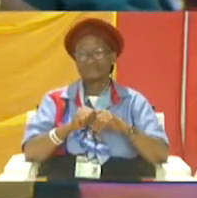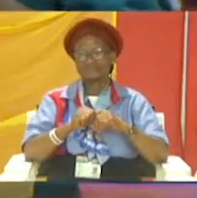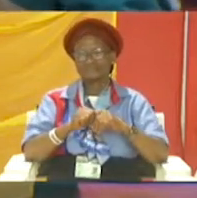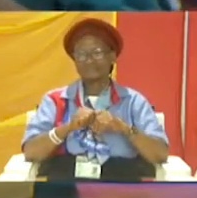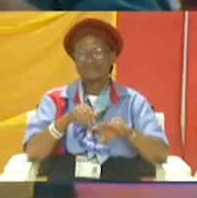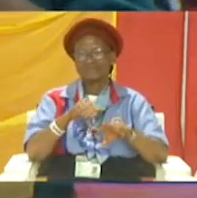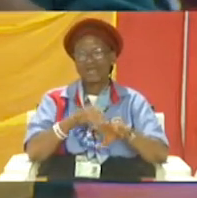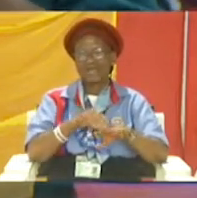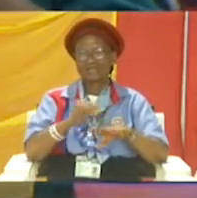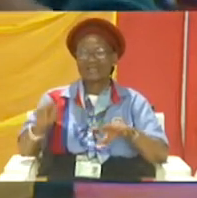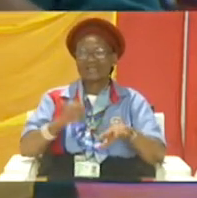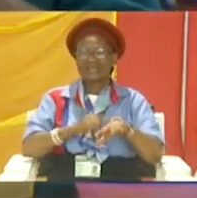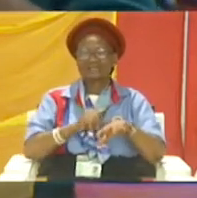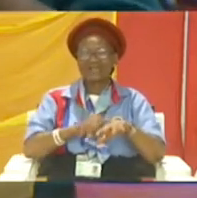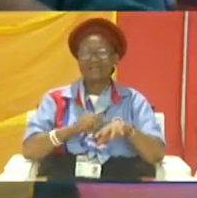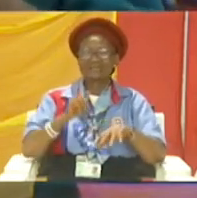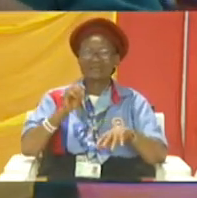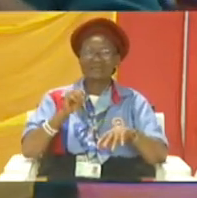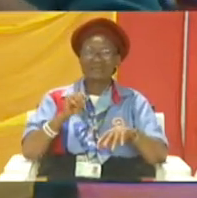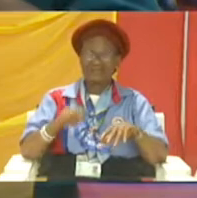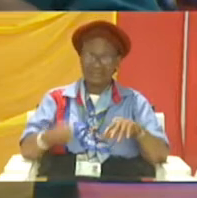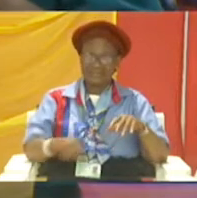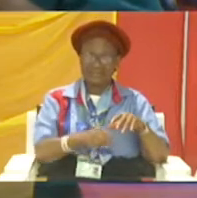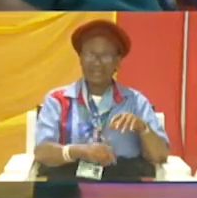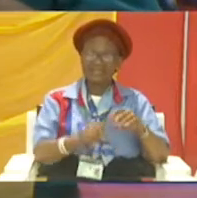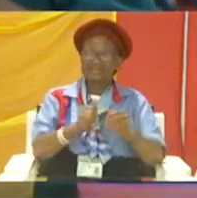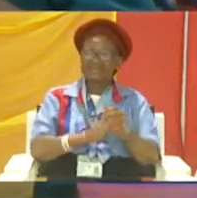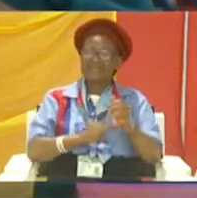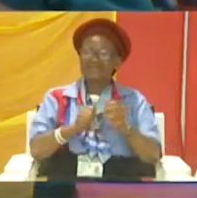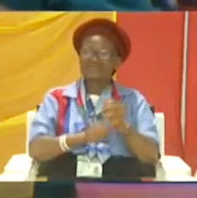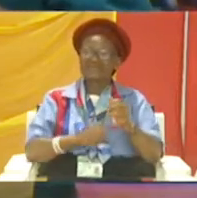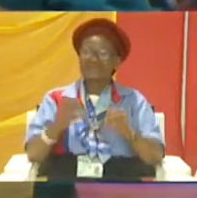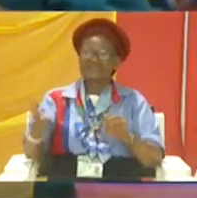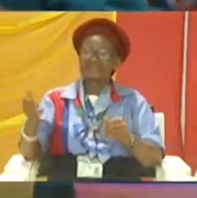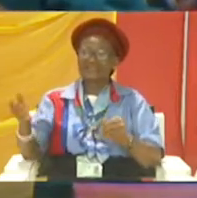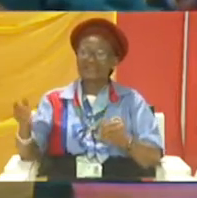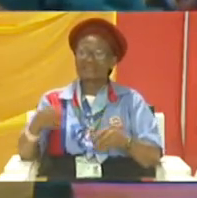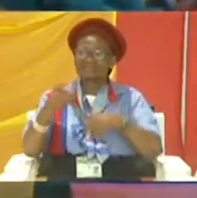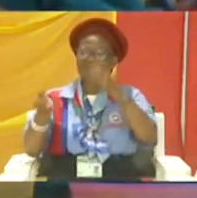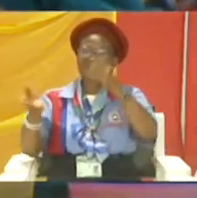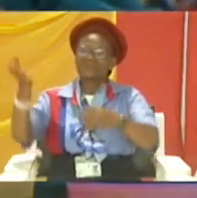At a stage, he couldn't, the legs, everything went.